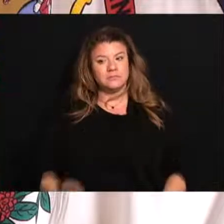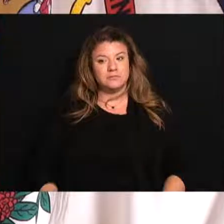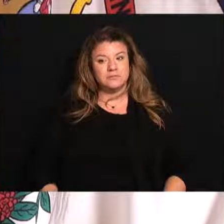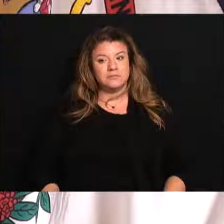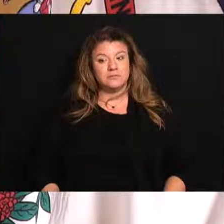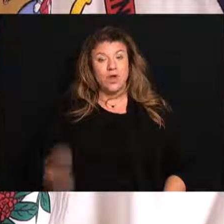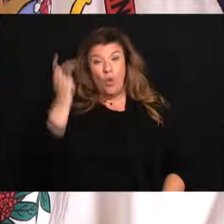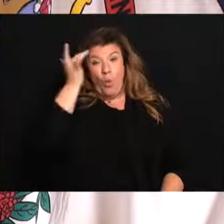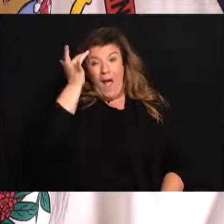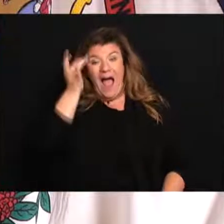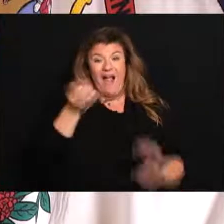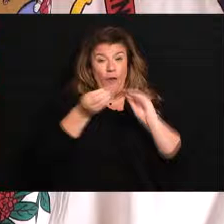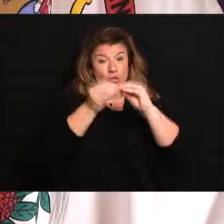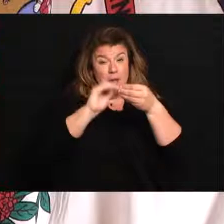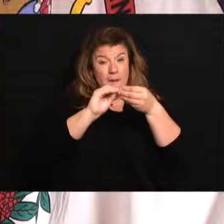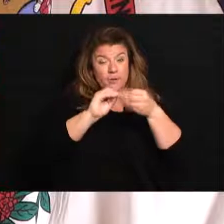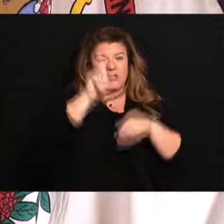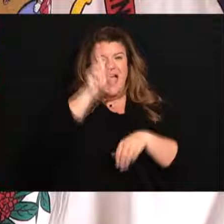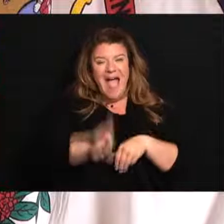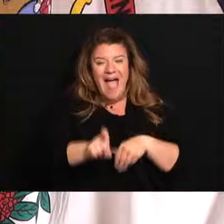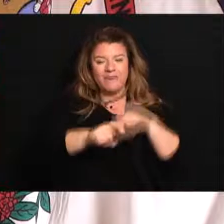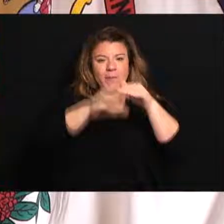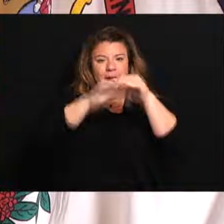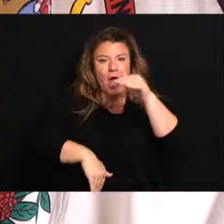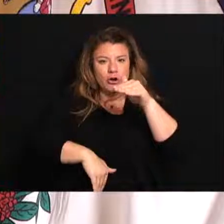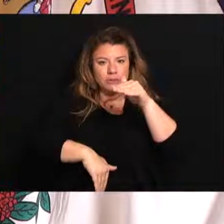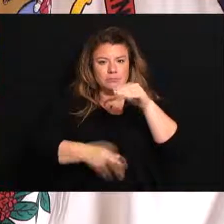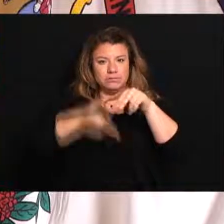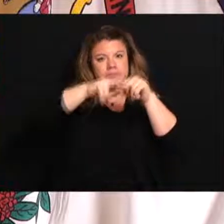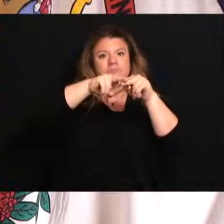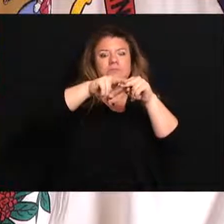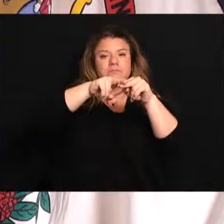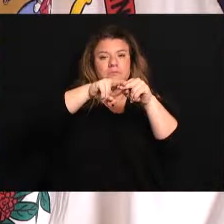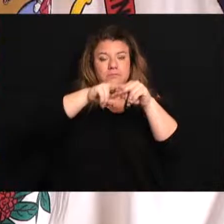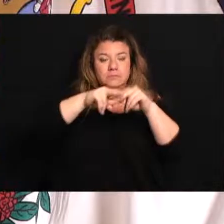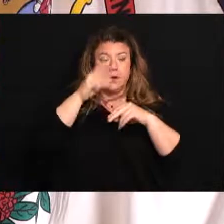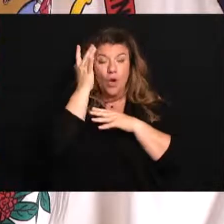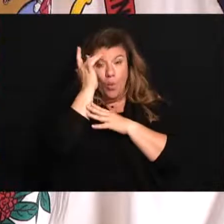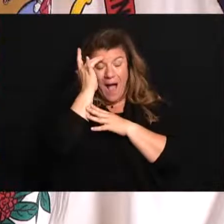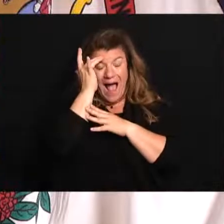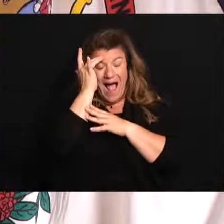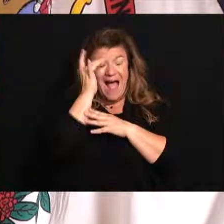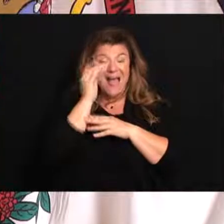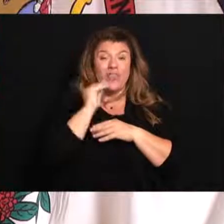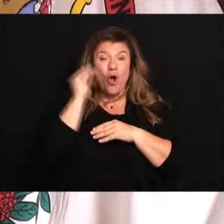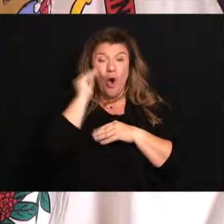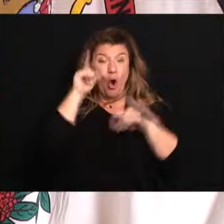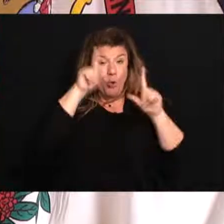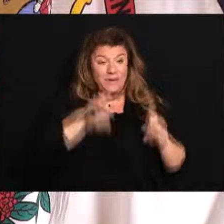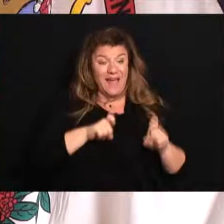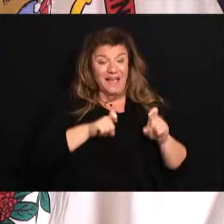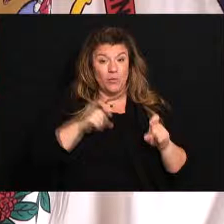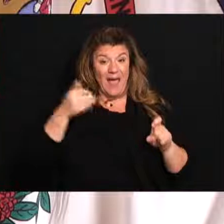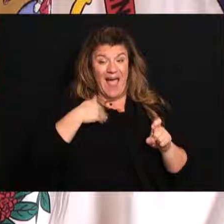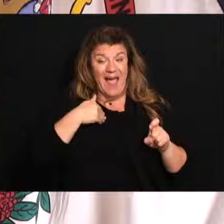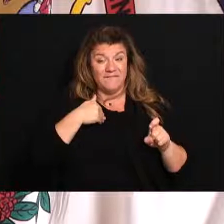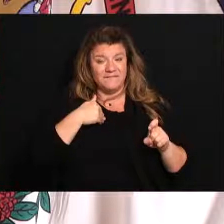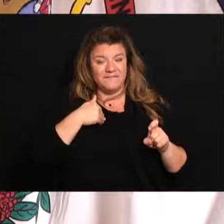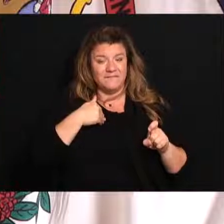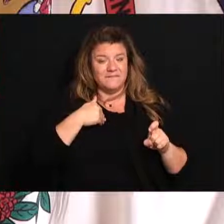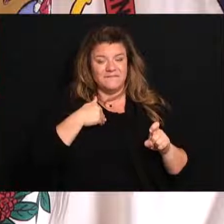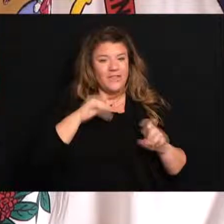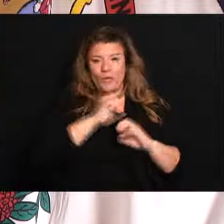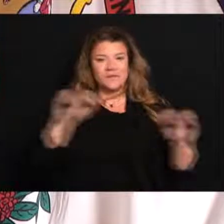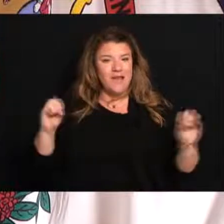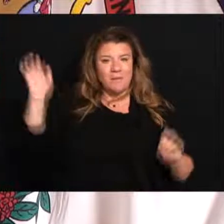these numbers have to be underinflated because of the home test kits that we have today that we didn't have